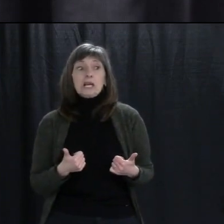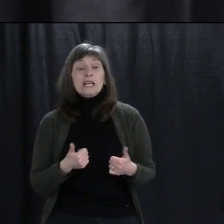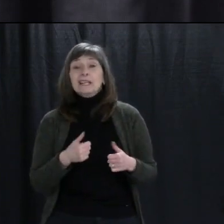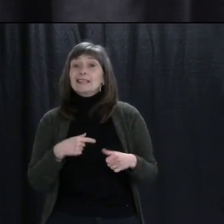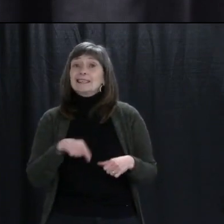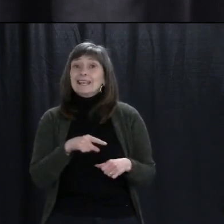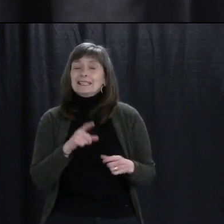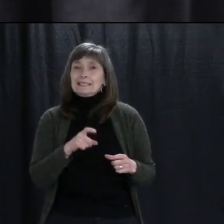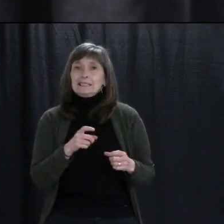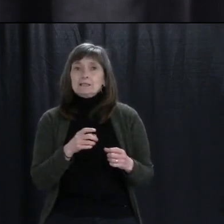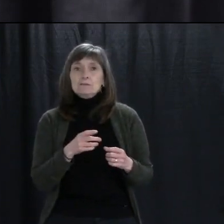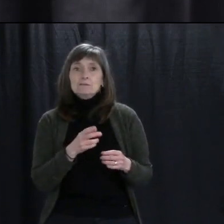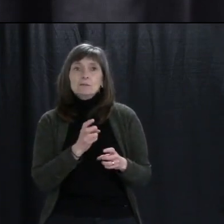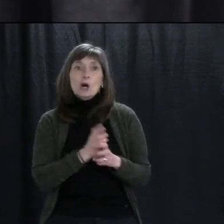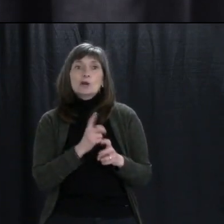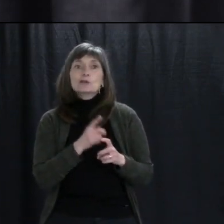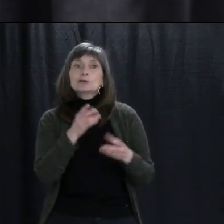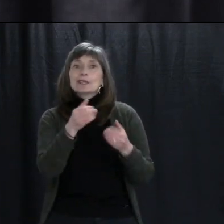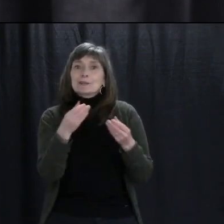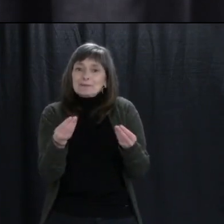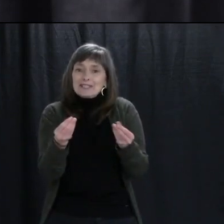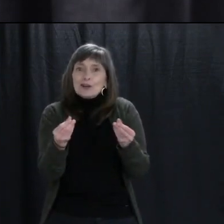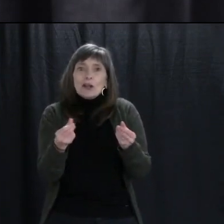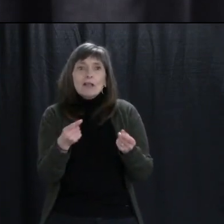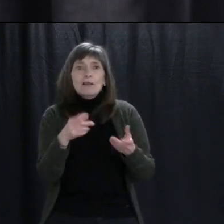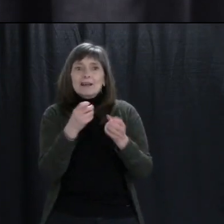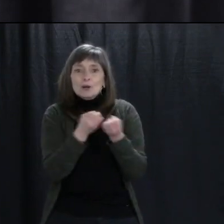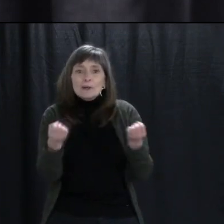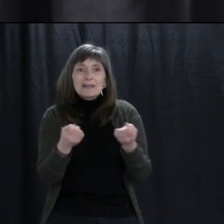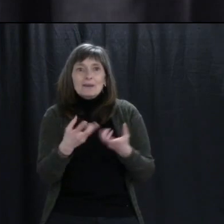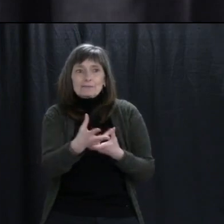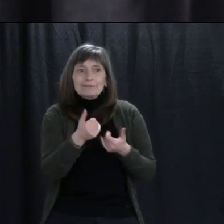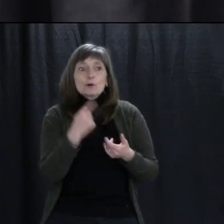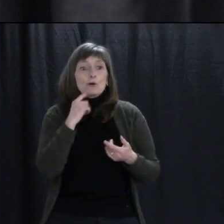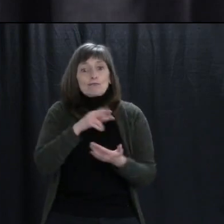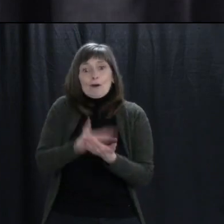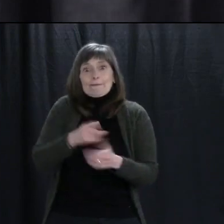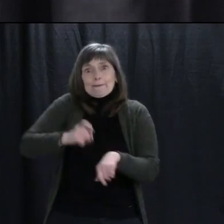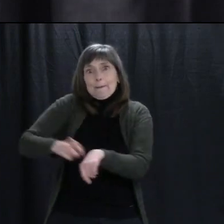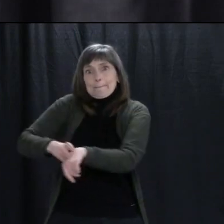reliably or indeed just being able to give certain delivery dates because of demand.